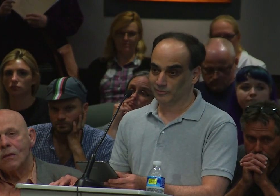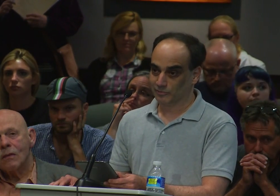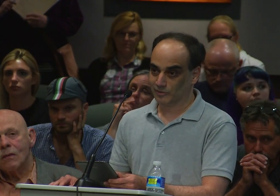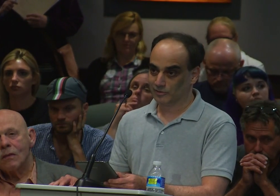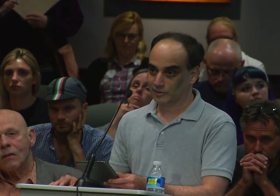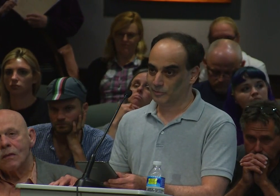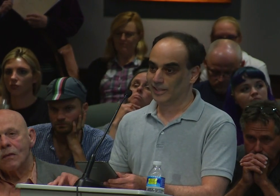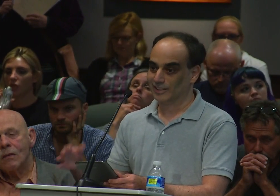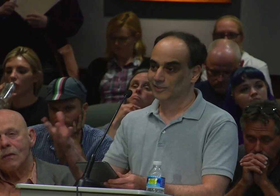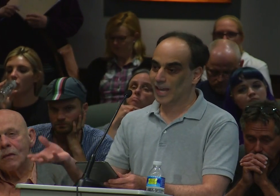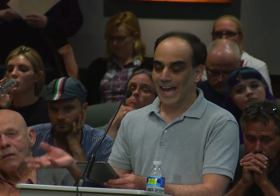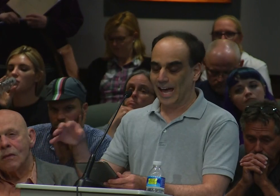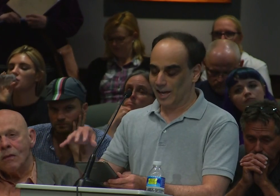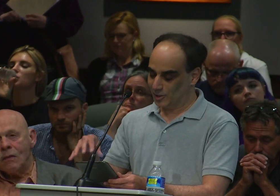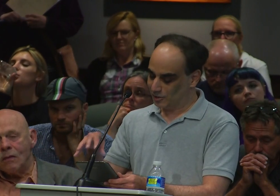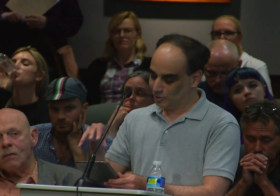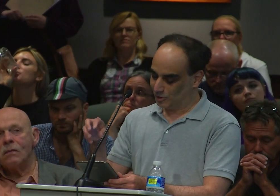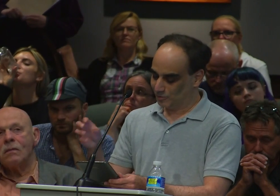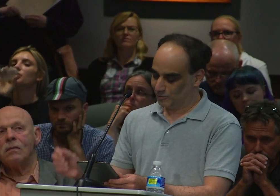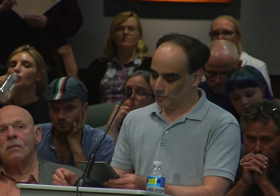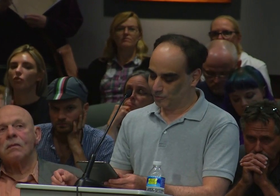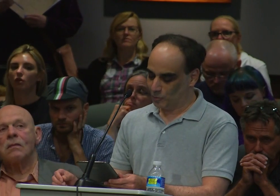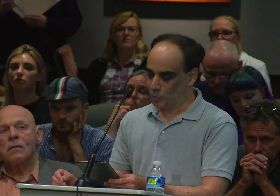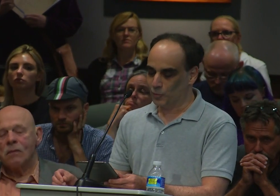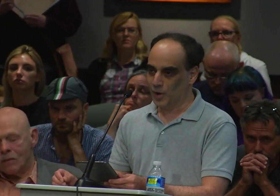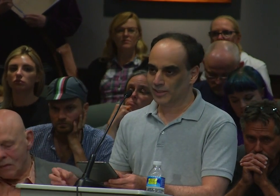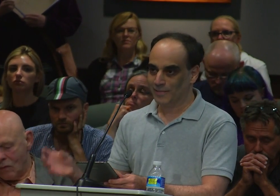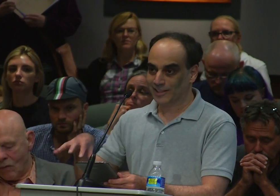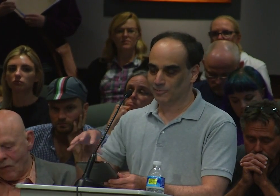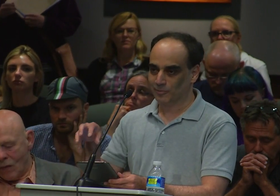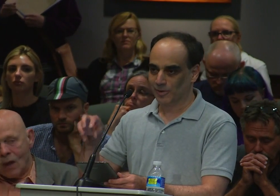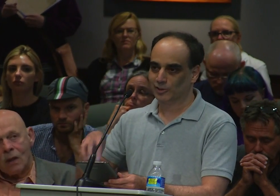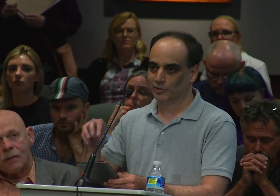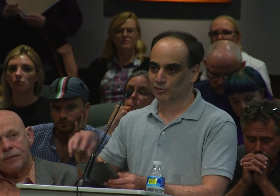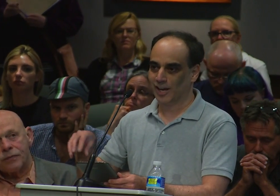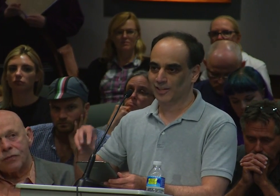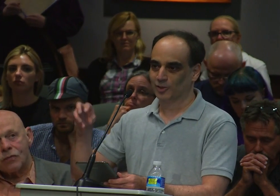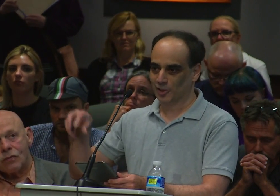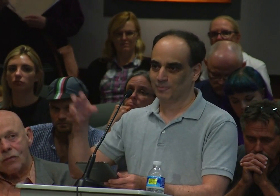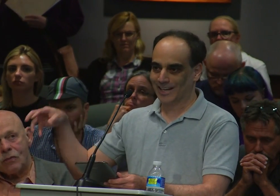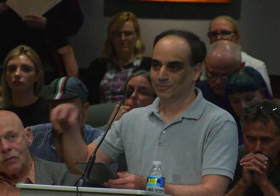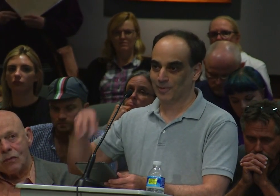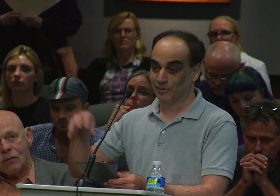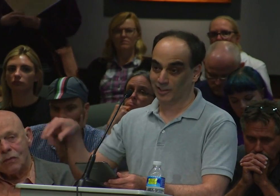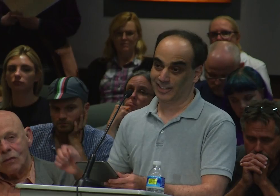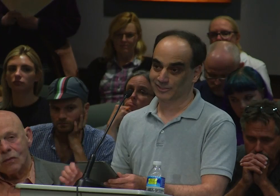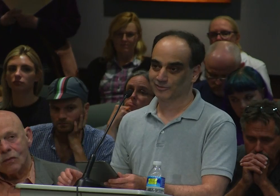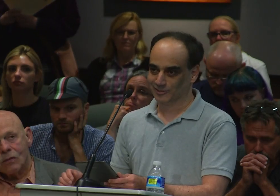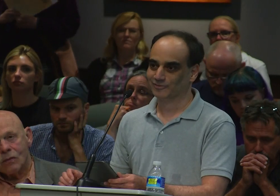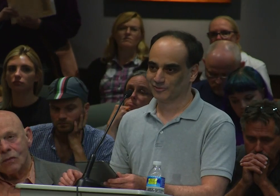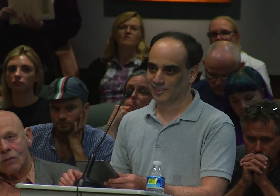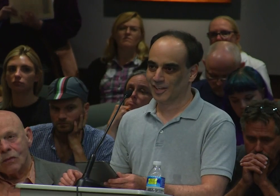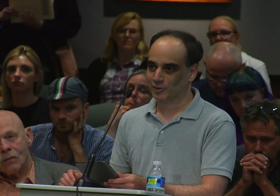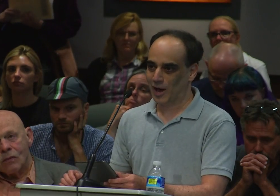prior couple of days, and when the maximum interval of rain caused the maximum amount of flooding?